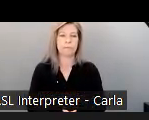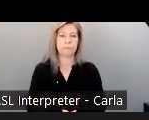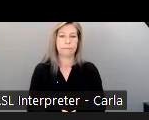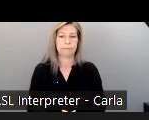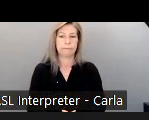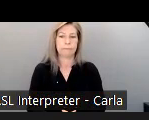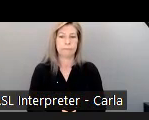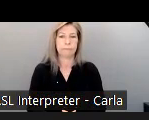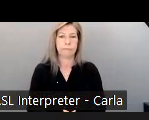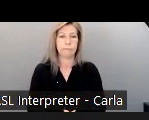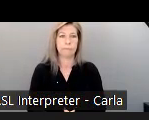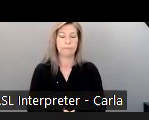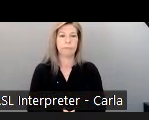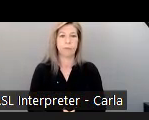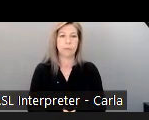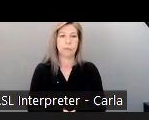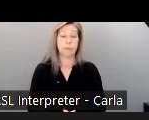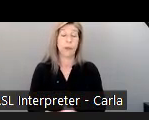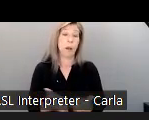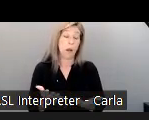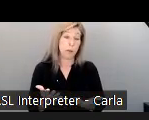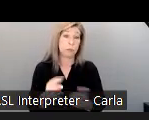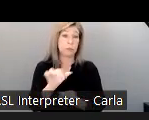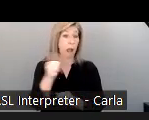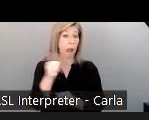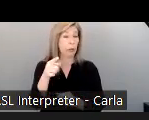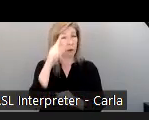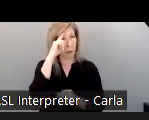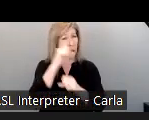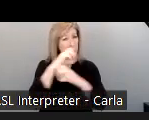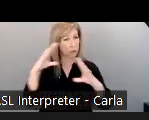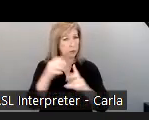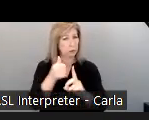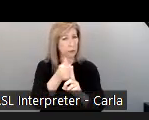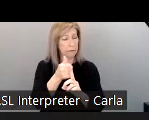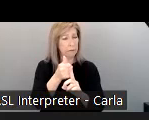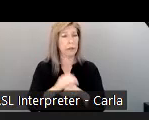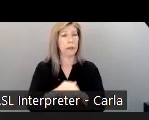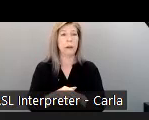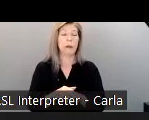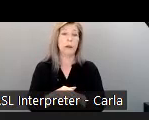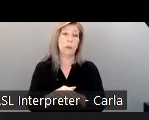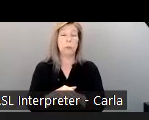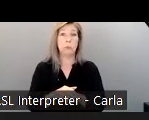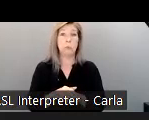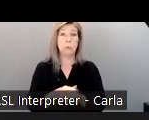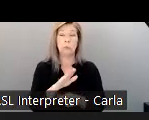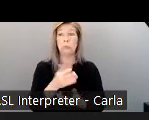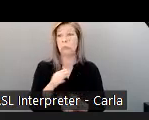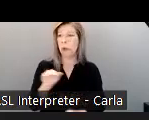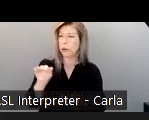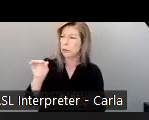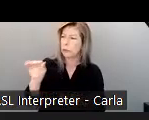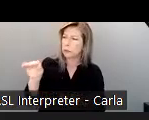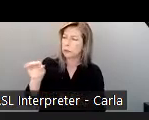And imagine if we were asking each other questions like, how